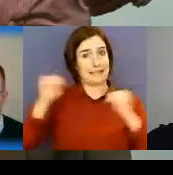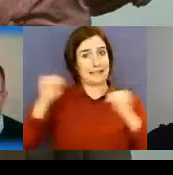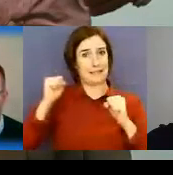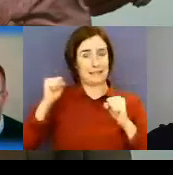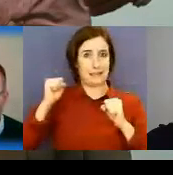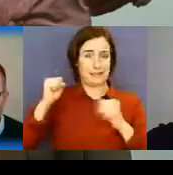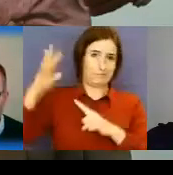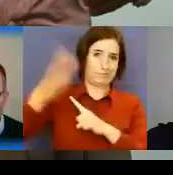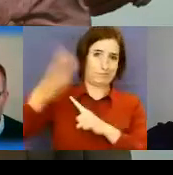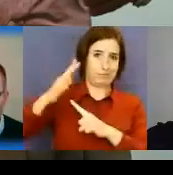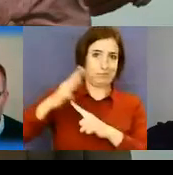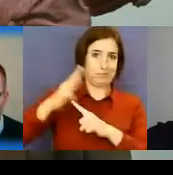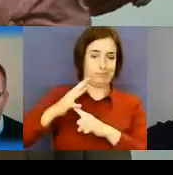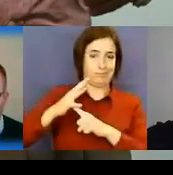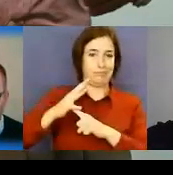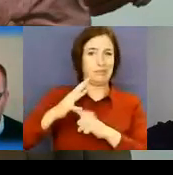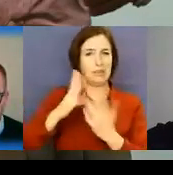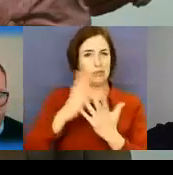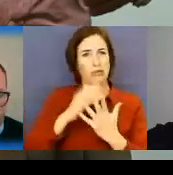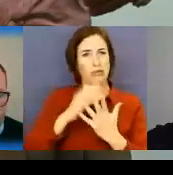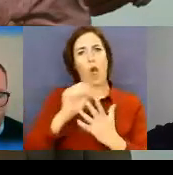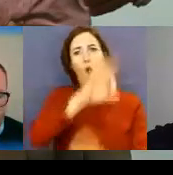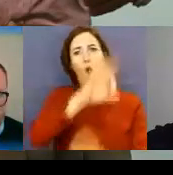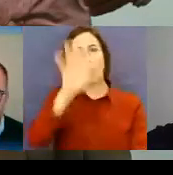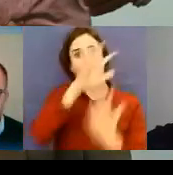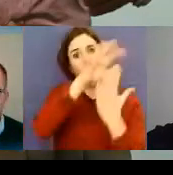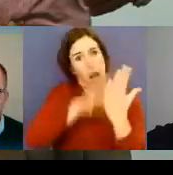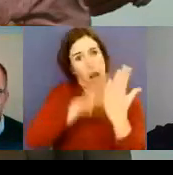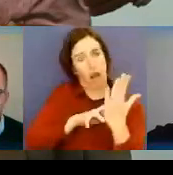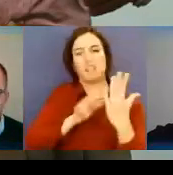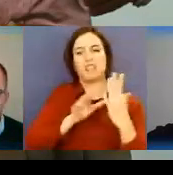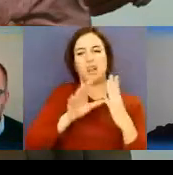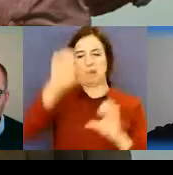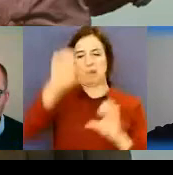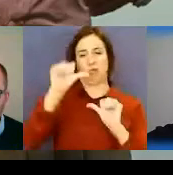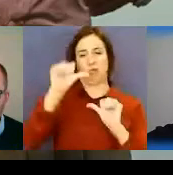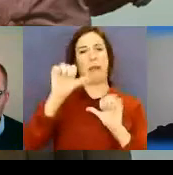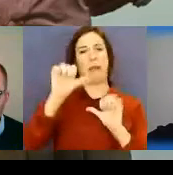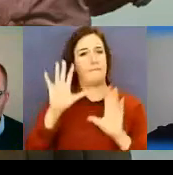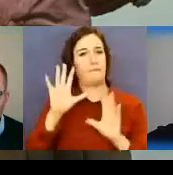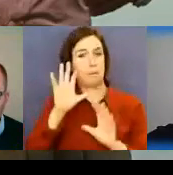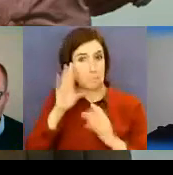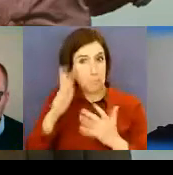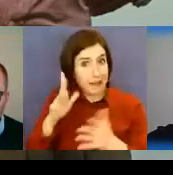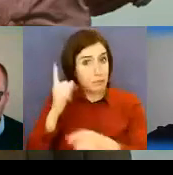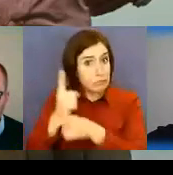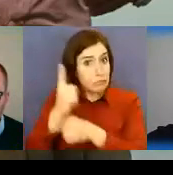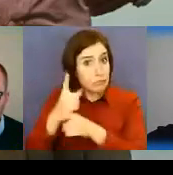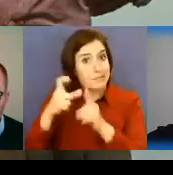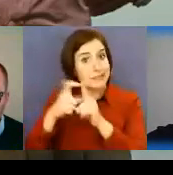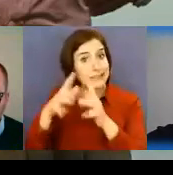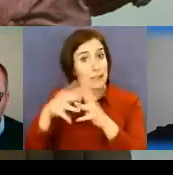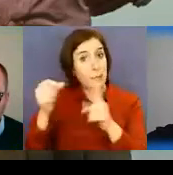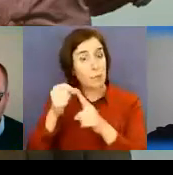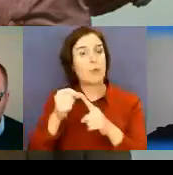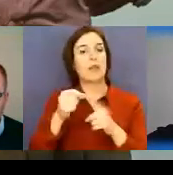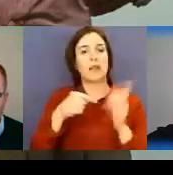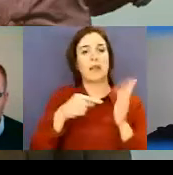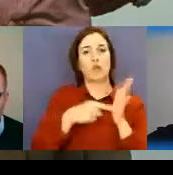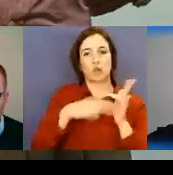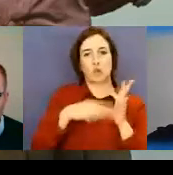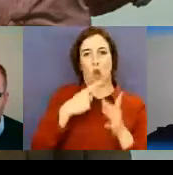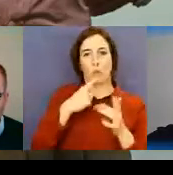I suppose there's a general takeaway from us there. There have been conversations, but certainly I know Tim, our CEO,